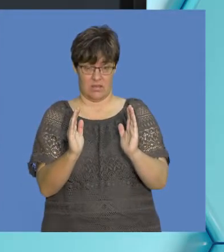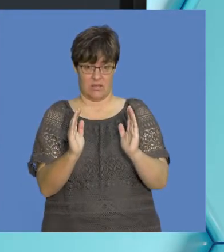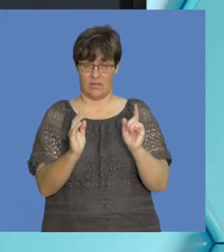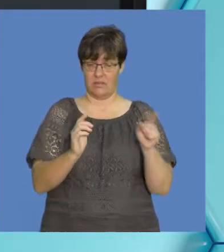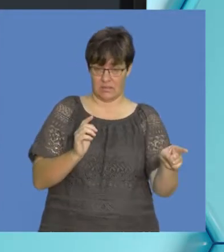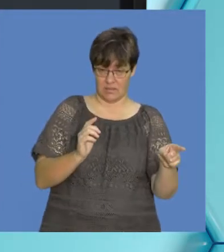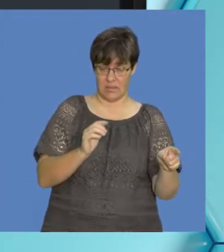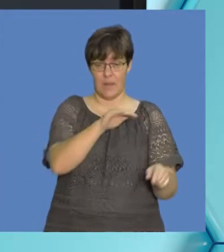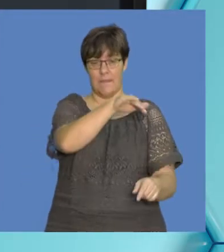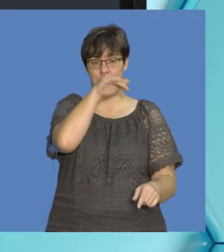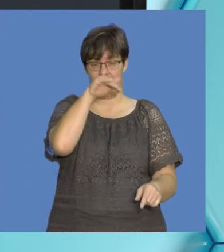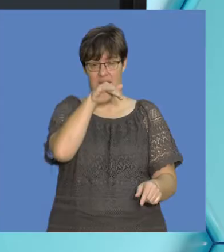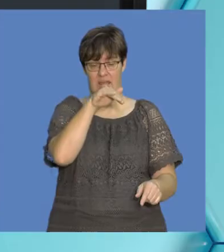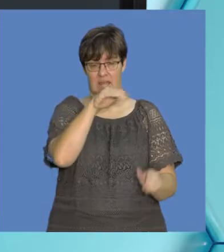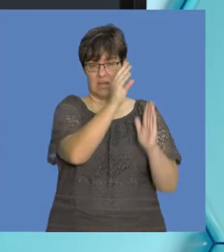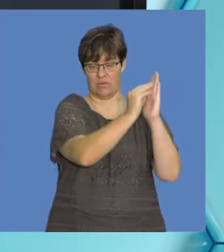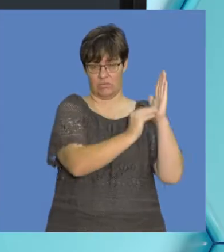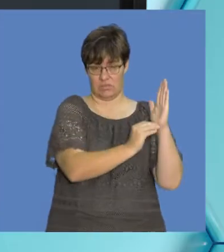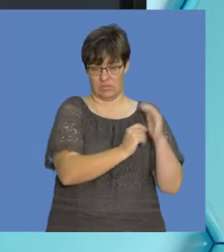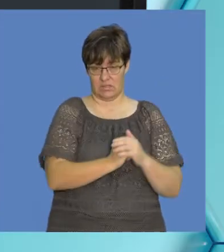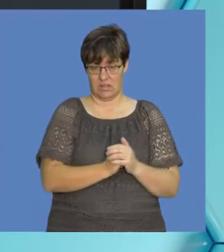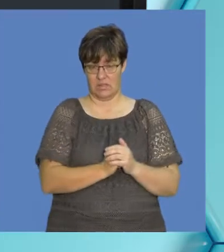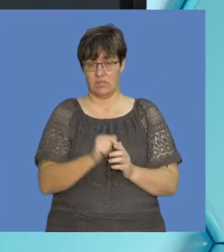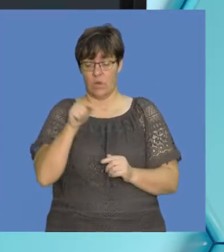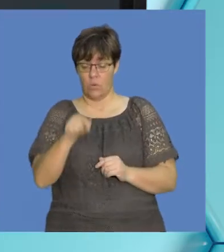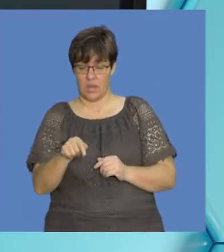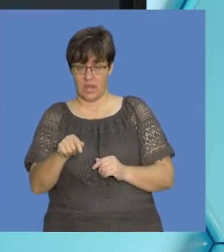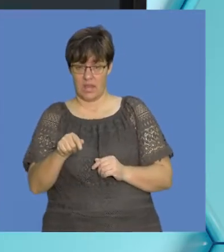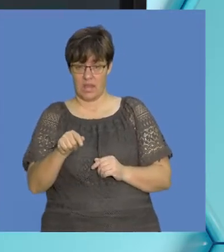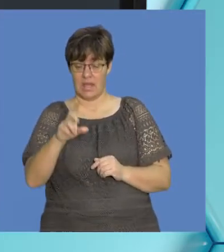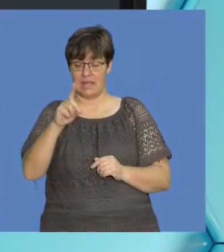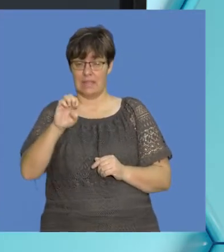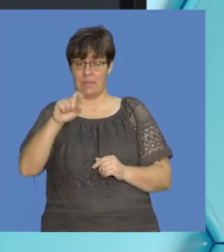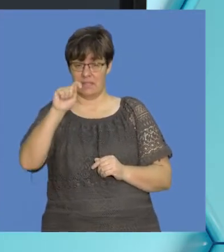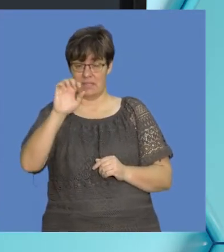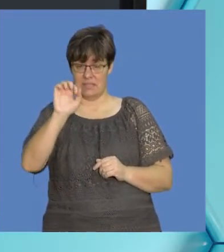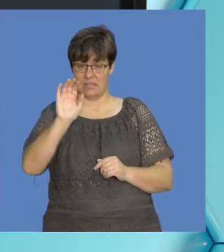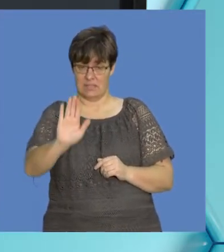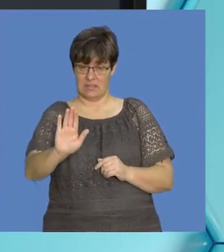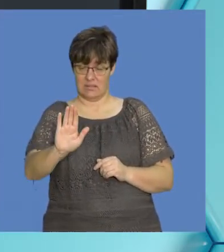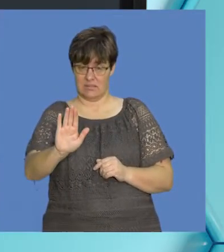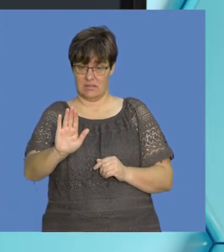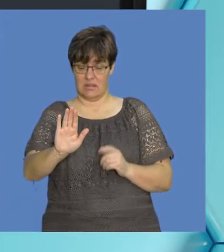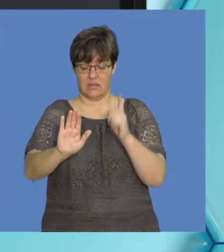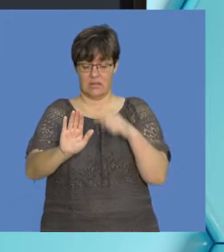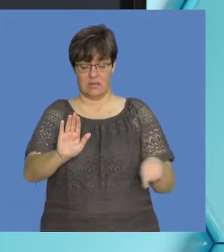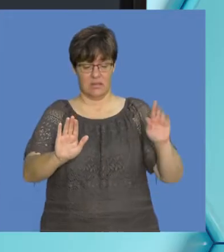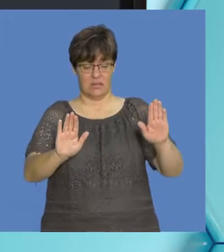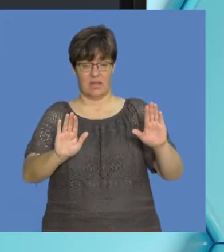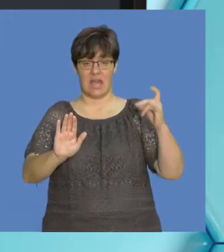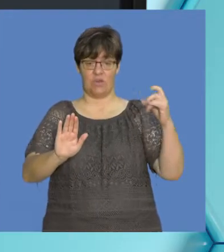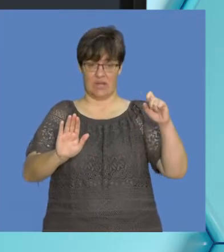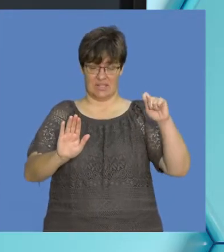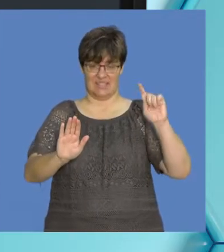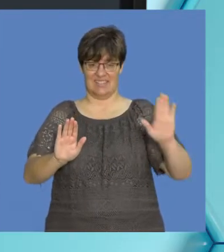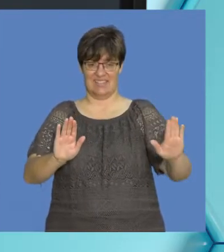the bank records. So every time we debit something in our books, it is credited